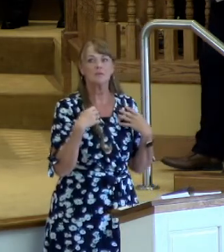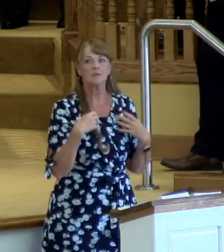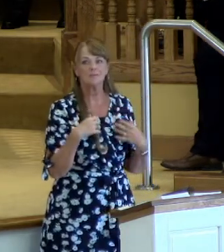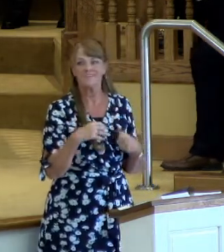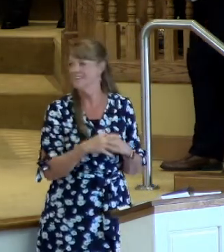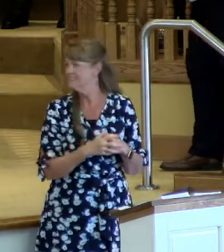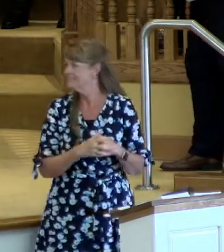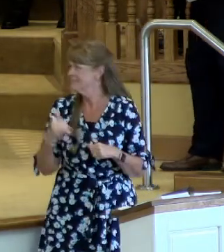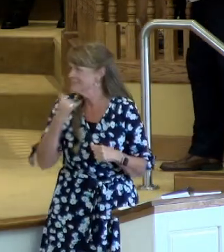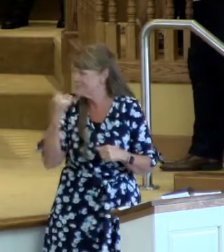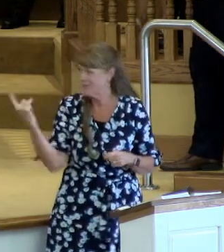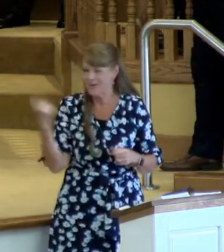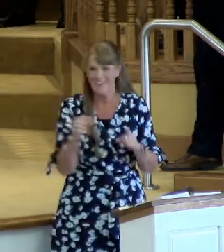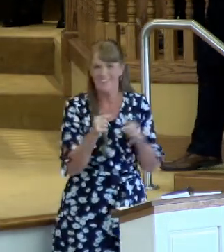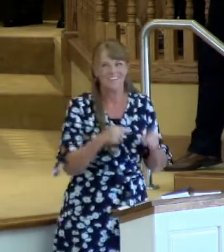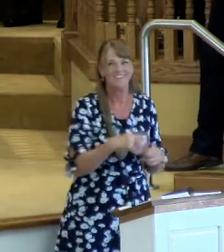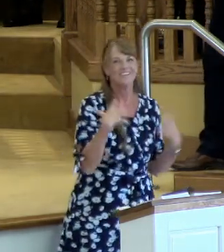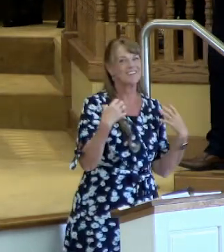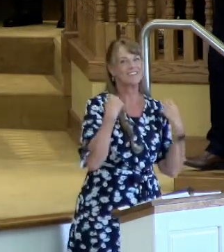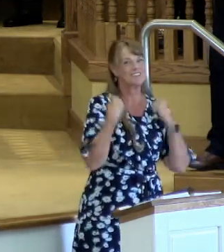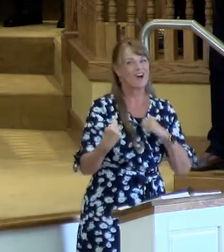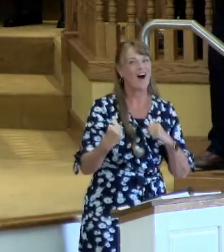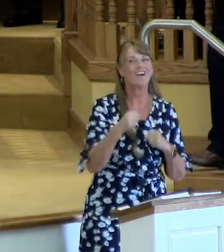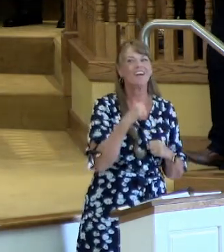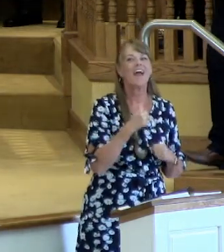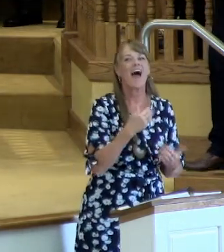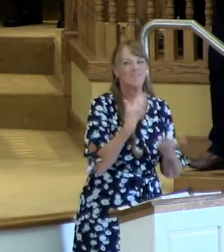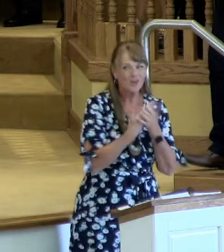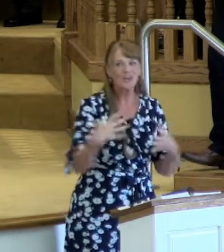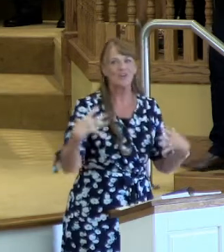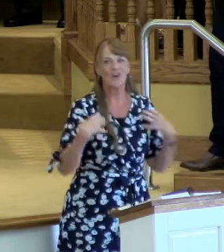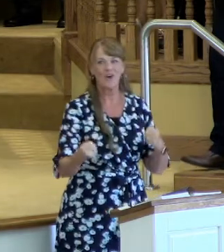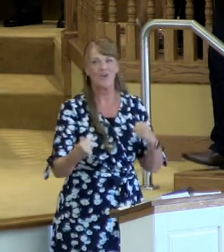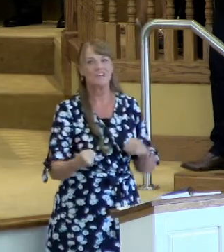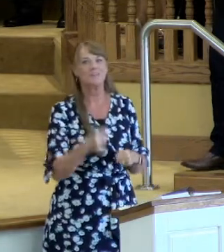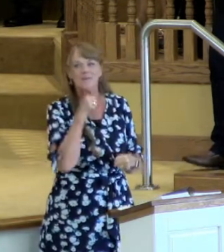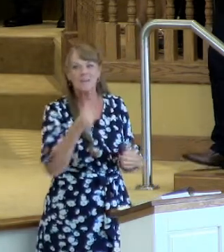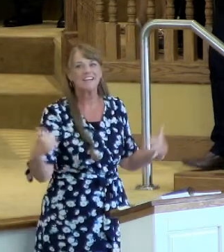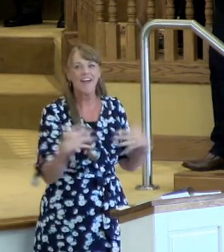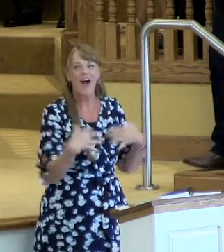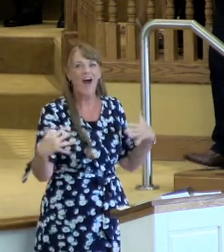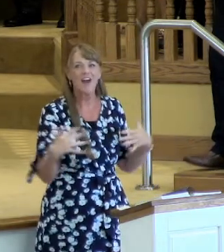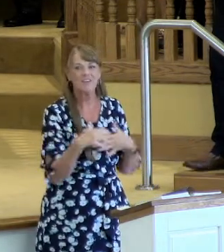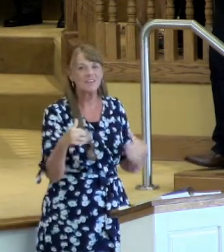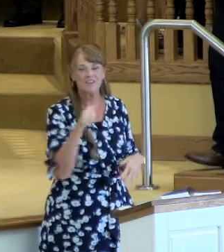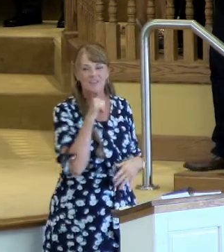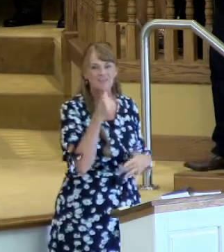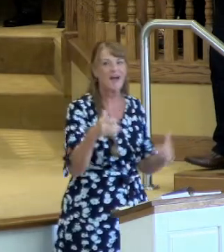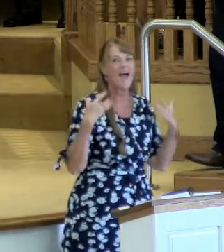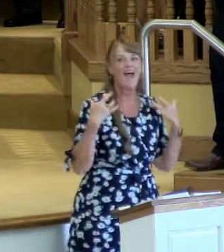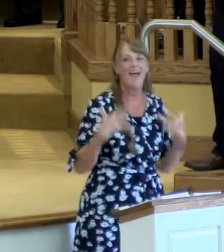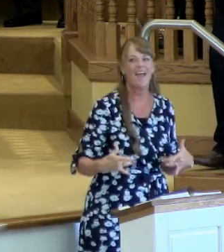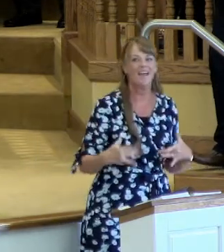not afraid. My bad. Be not afraid.